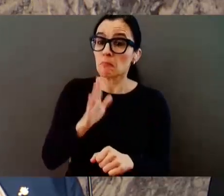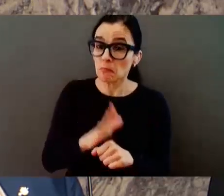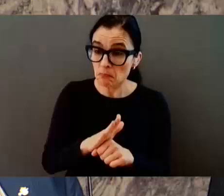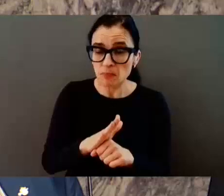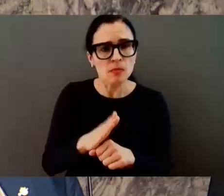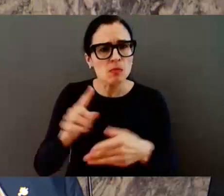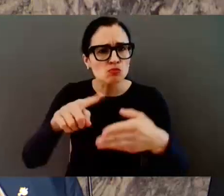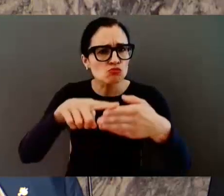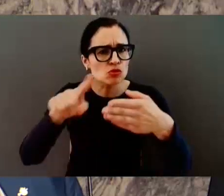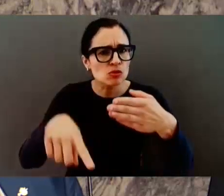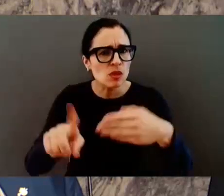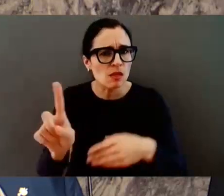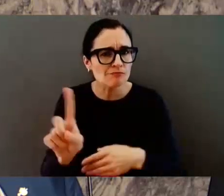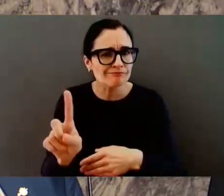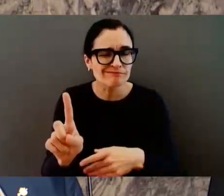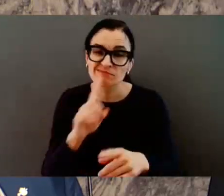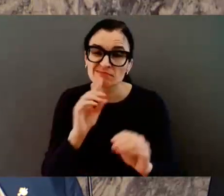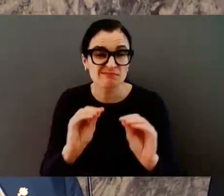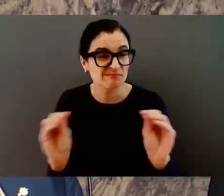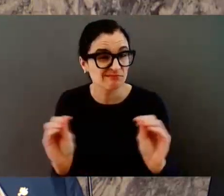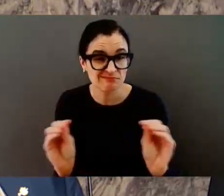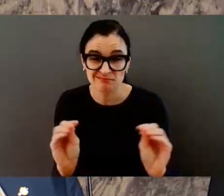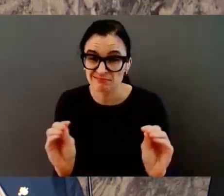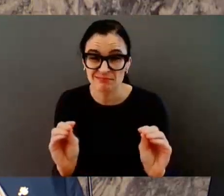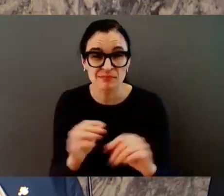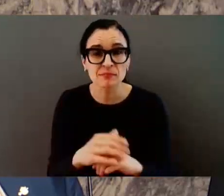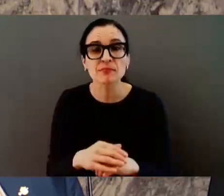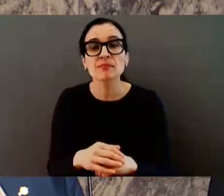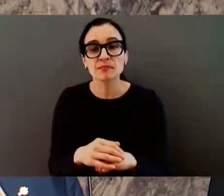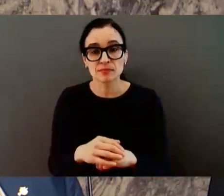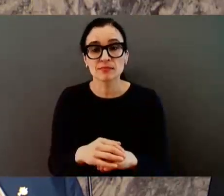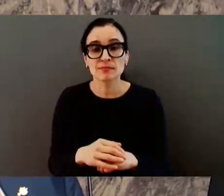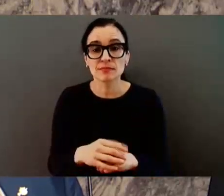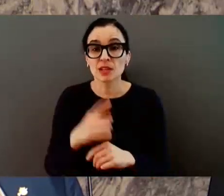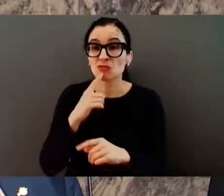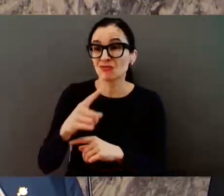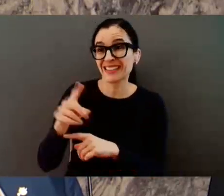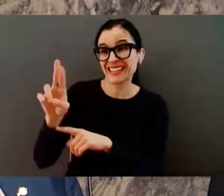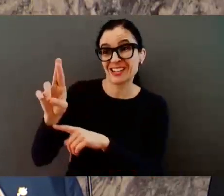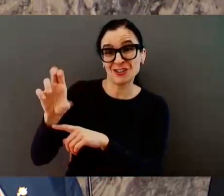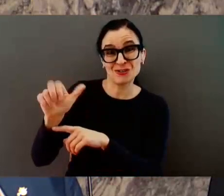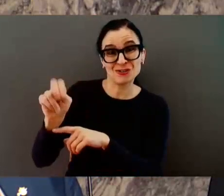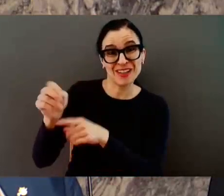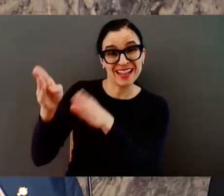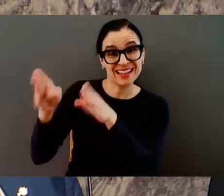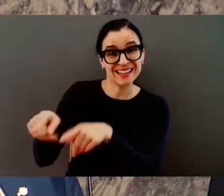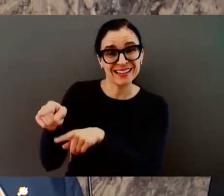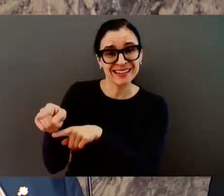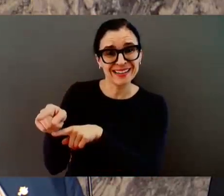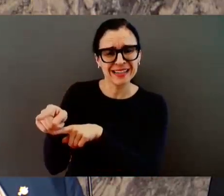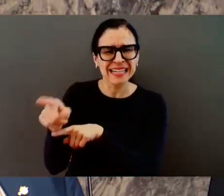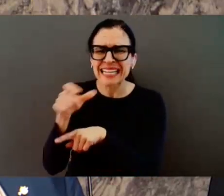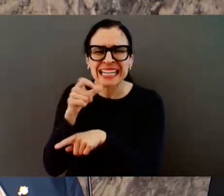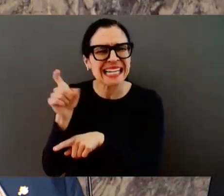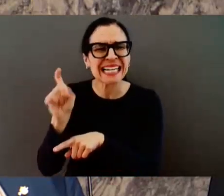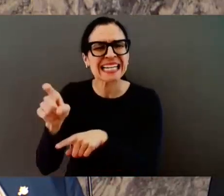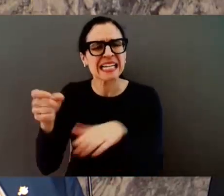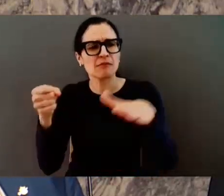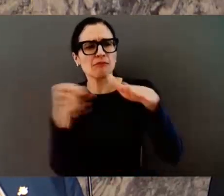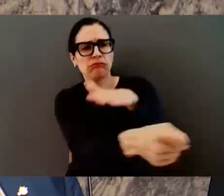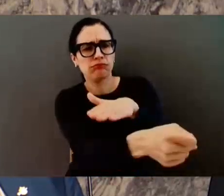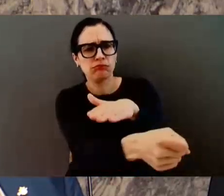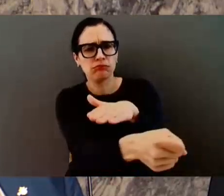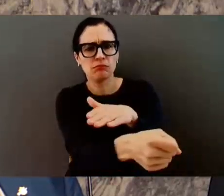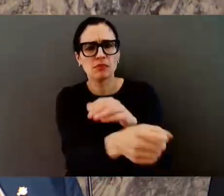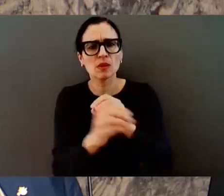what Reagan needed. Reagan was finally receiving the quality care that he needed at Riverview before it closed. Reagan's grieving mother told me that her